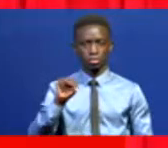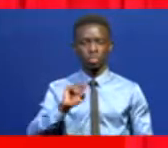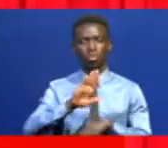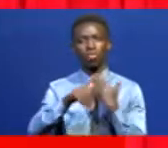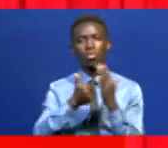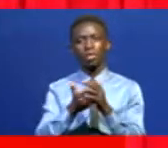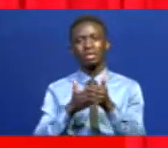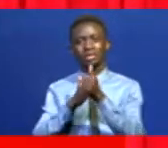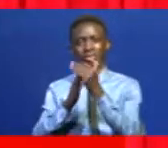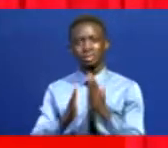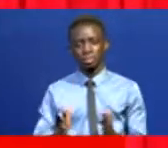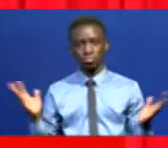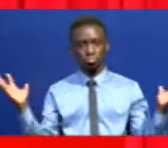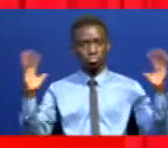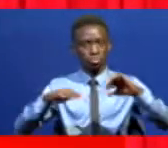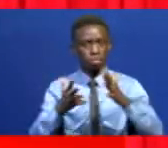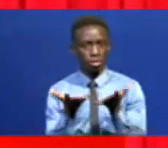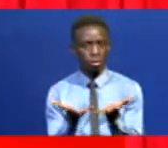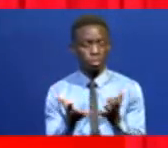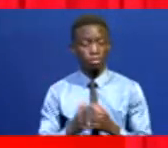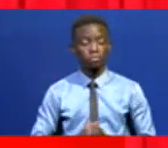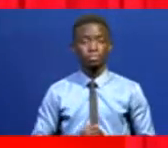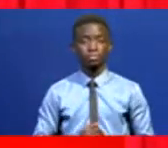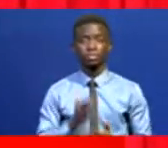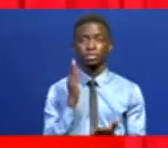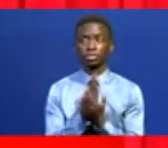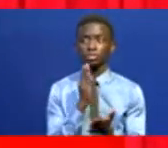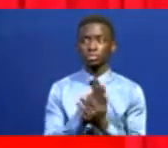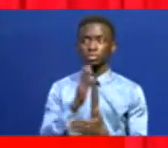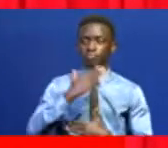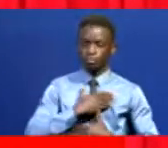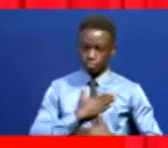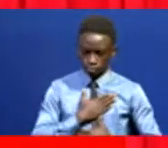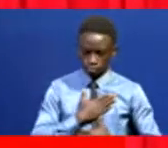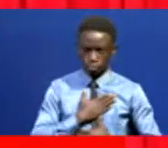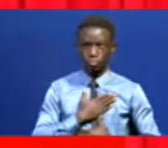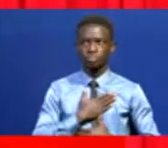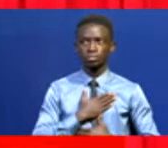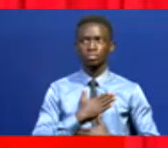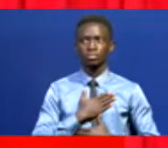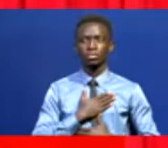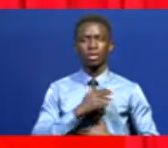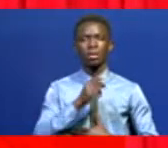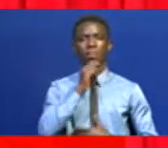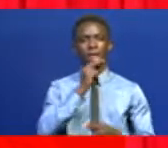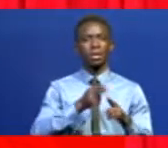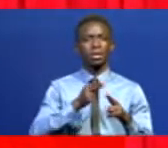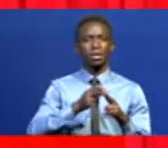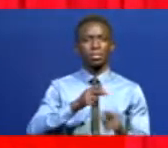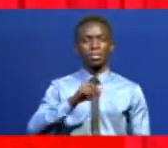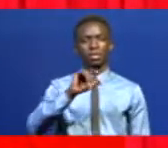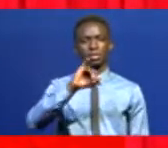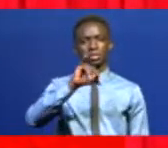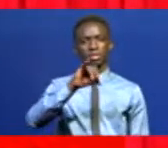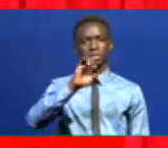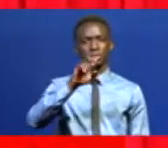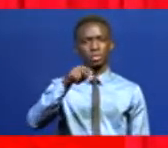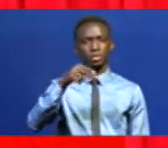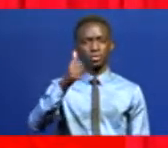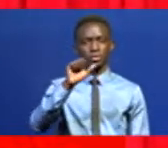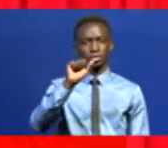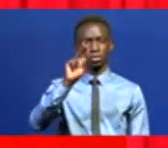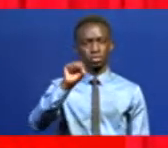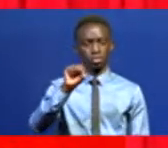here. Your Excellency, it was Thomas Jefferson, the third President of the United